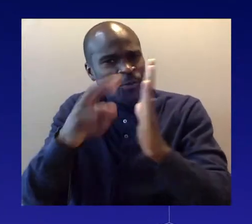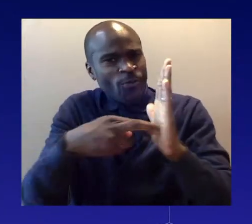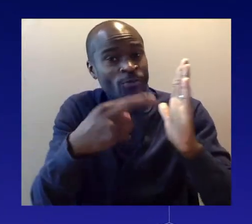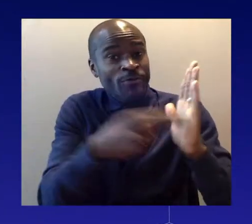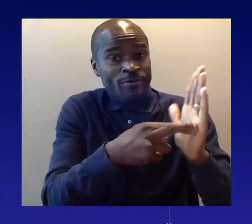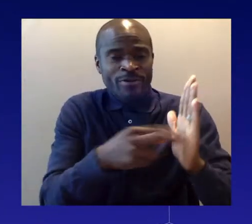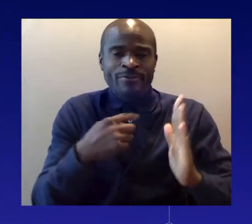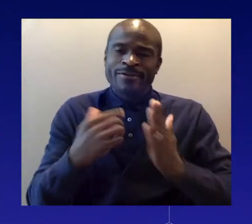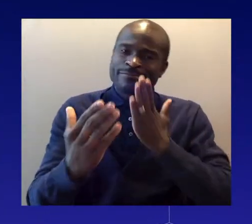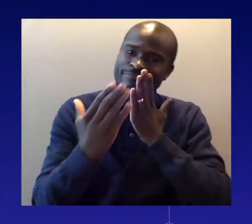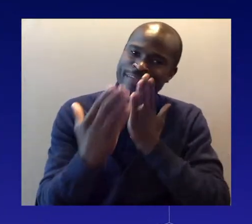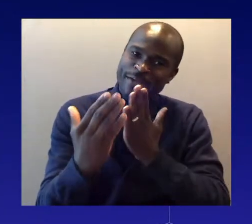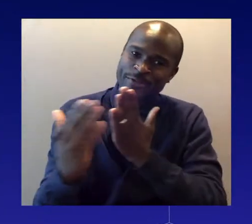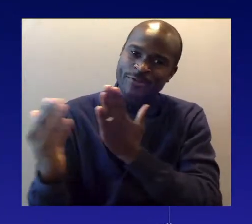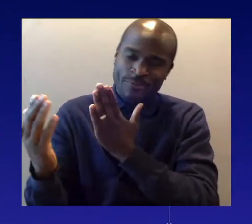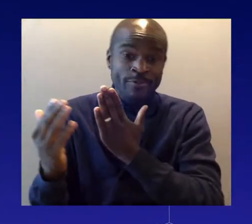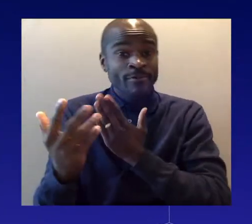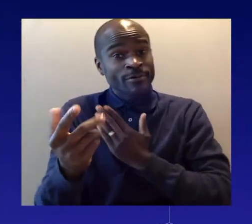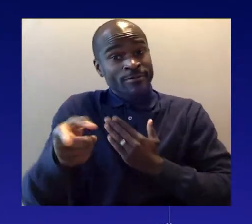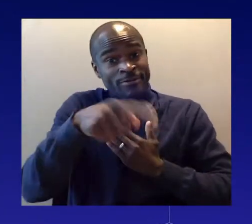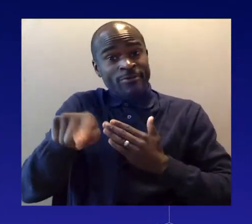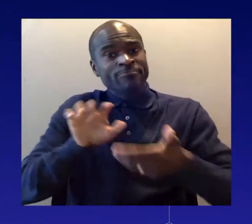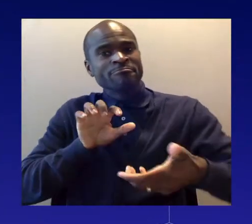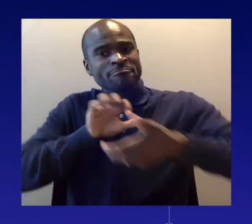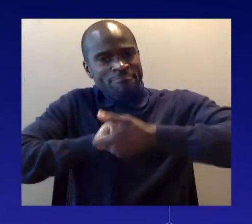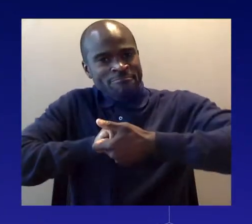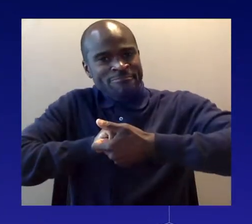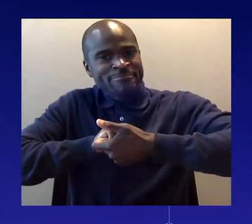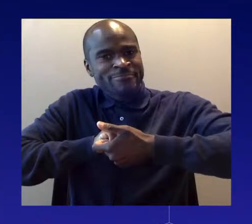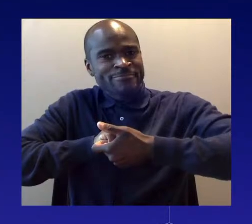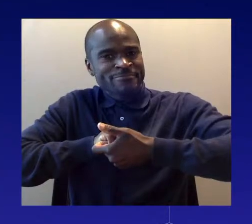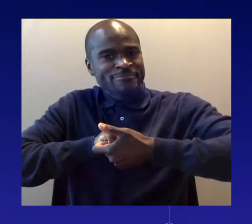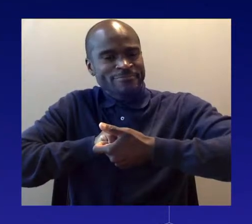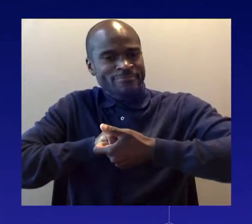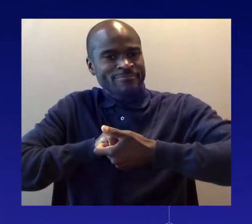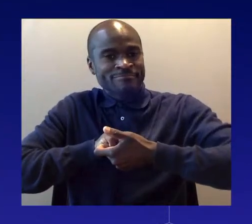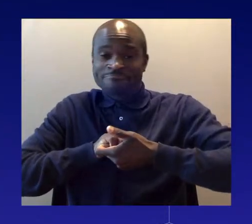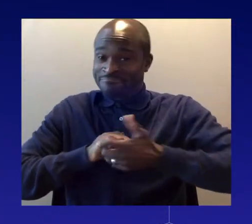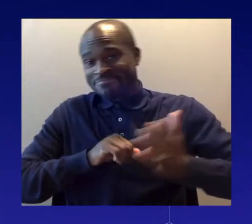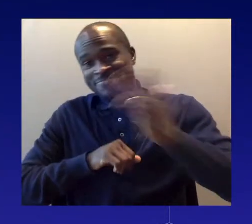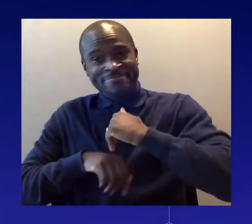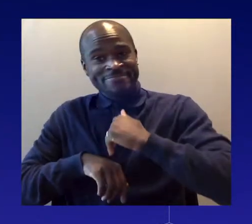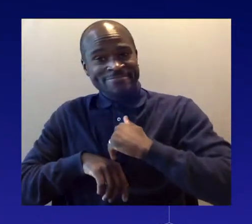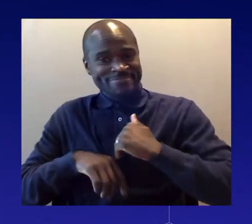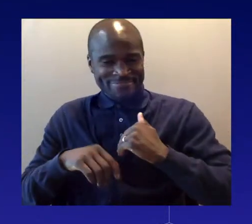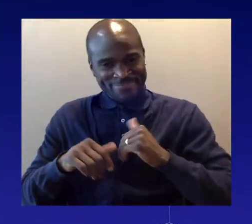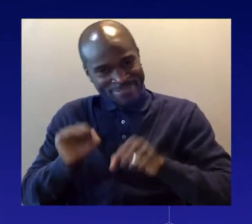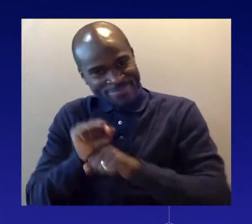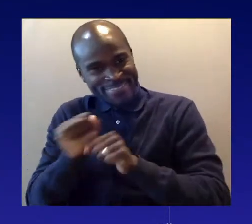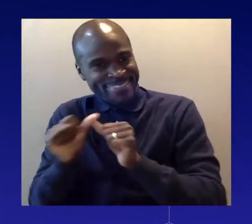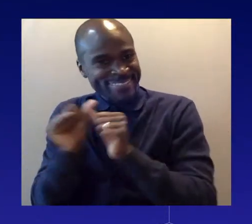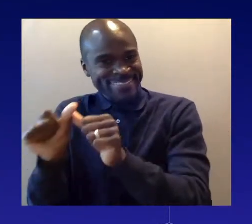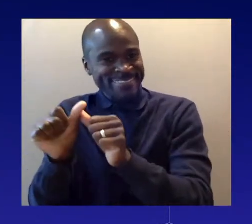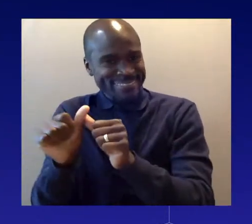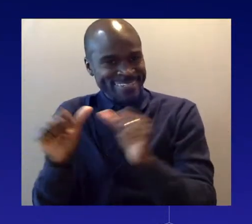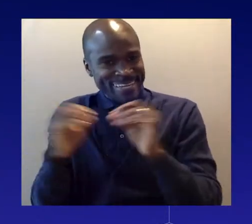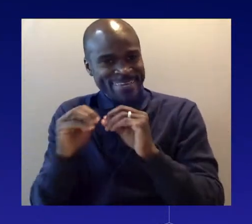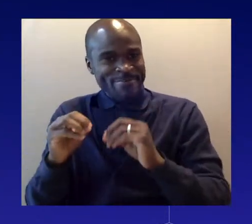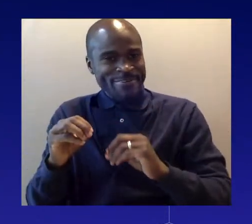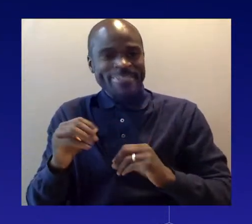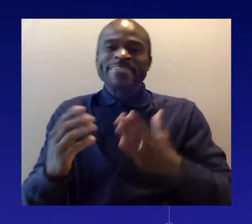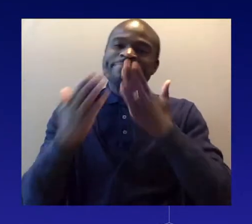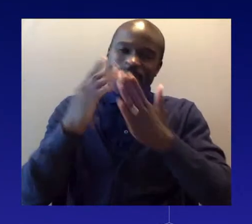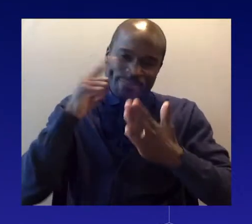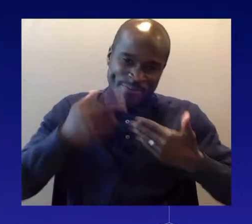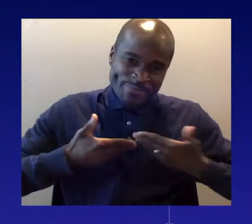the partnership with us, and let's get at it, because we got a lot more to do to get where we need to go. Thanks for having me.